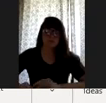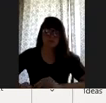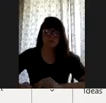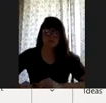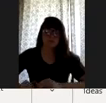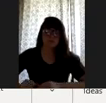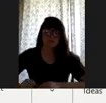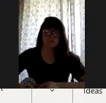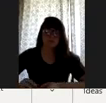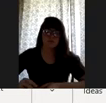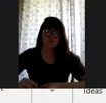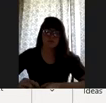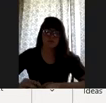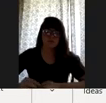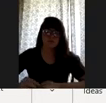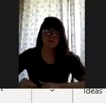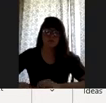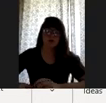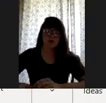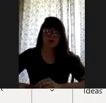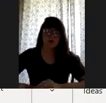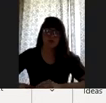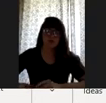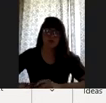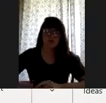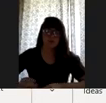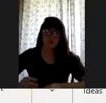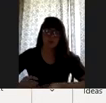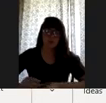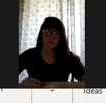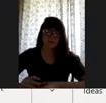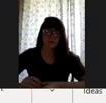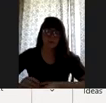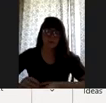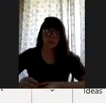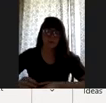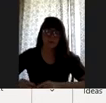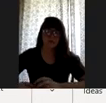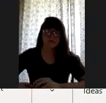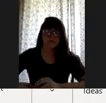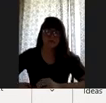they're all kind of focusing more on how a person got saved and all that? Okay.